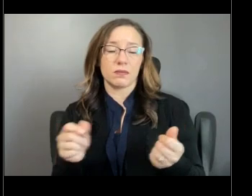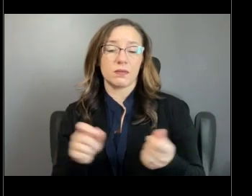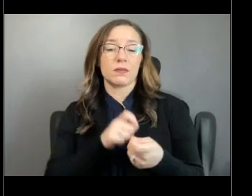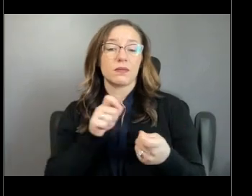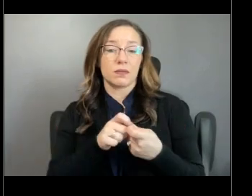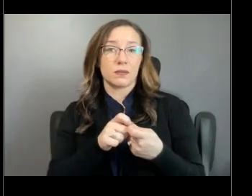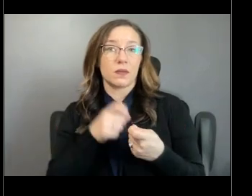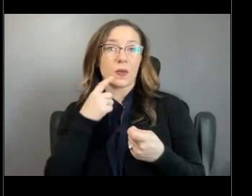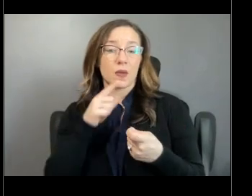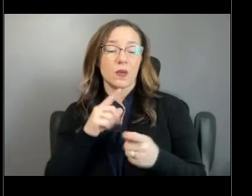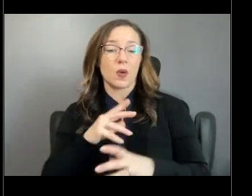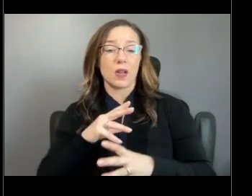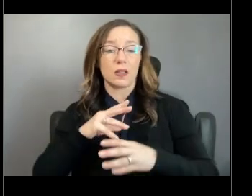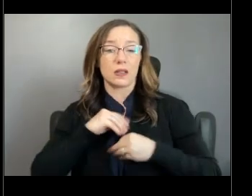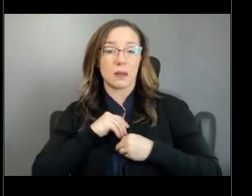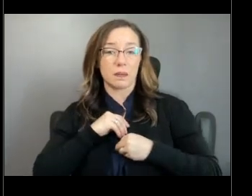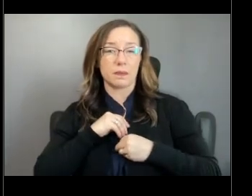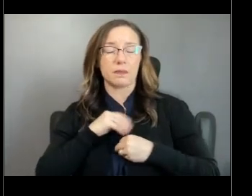Specifications for accessible